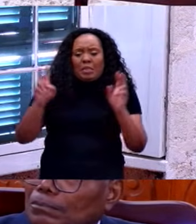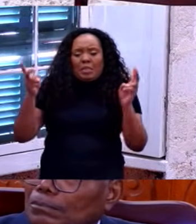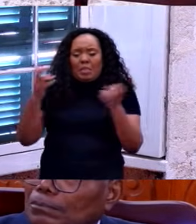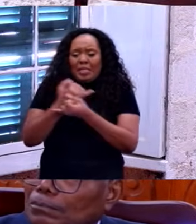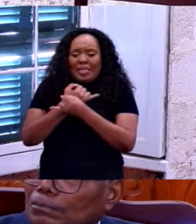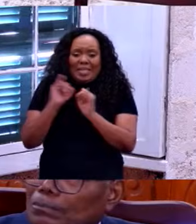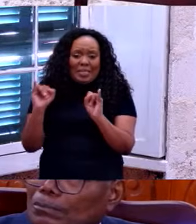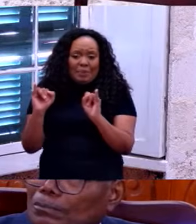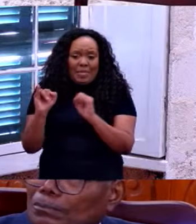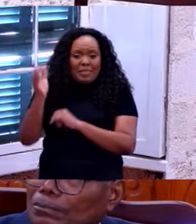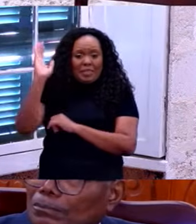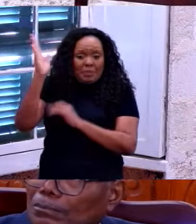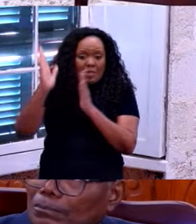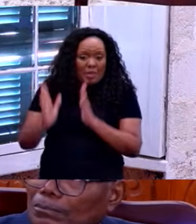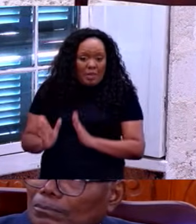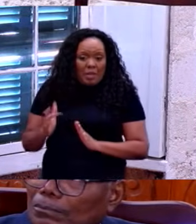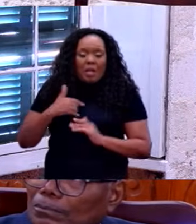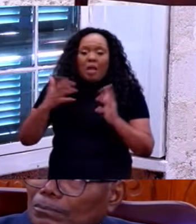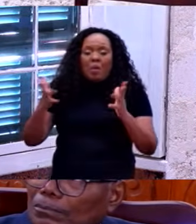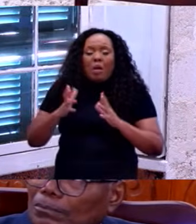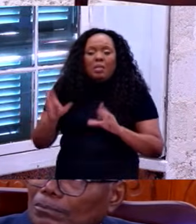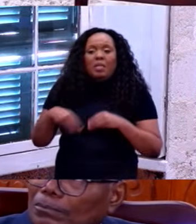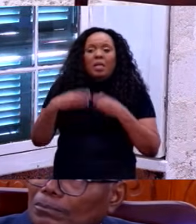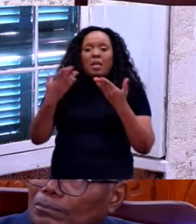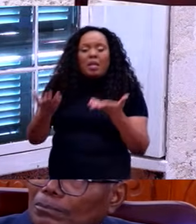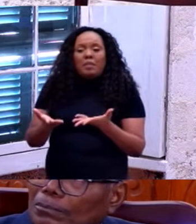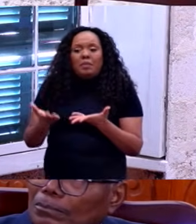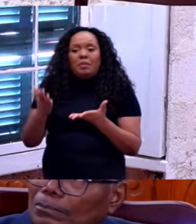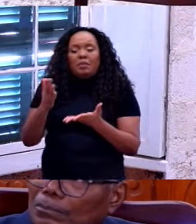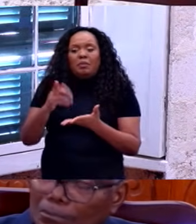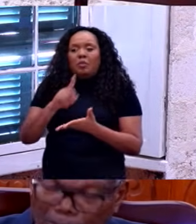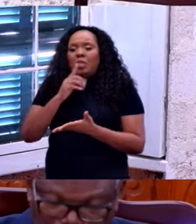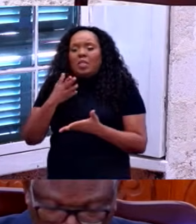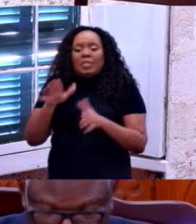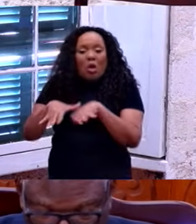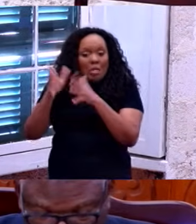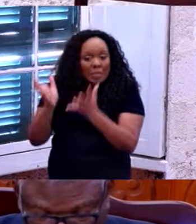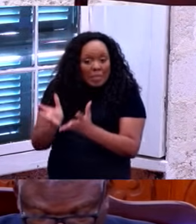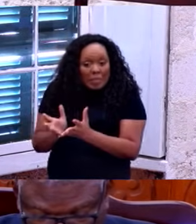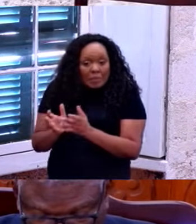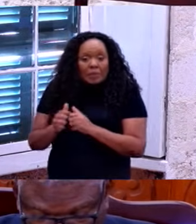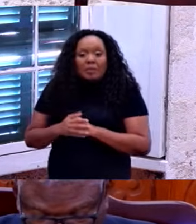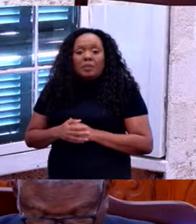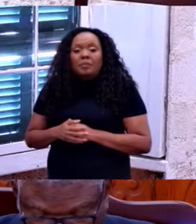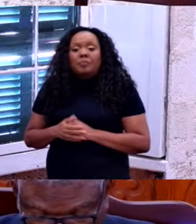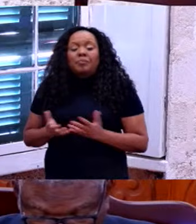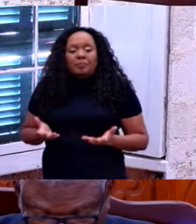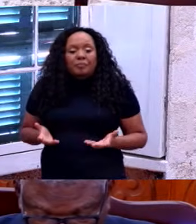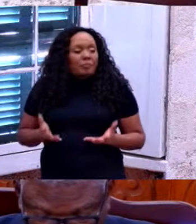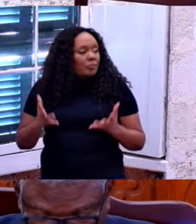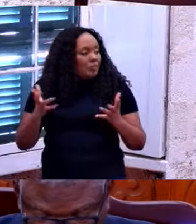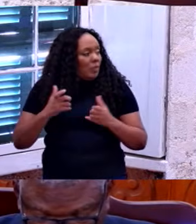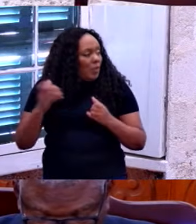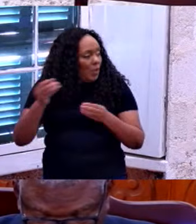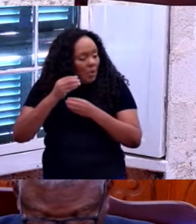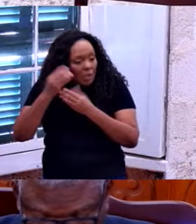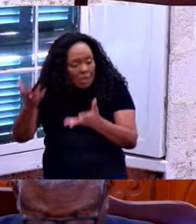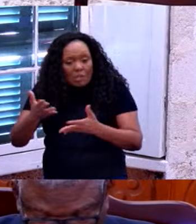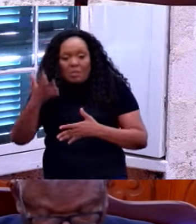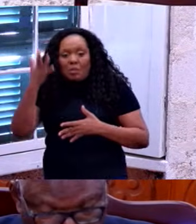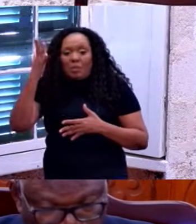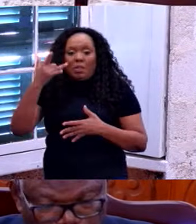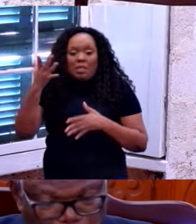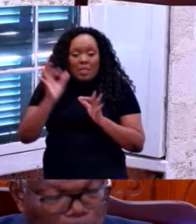some context, even though some has been correctly put, as to why I felt it was important.